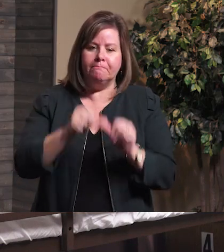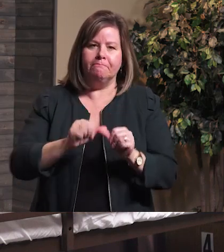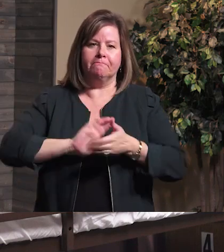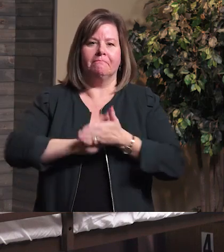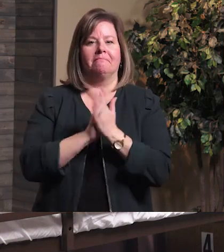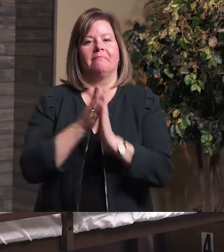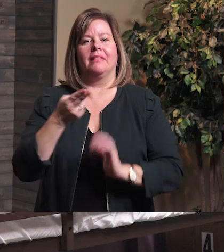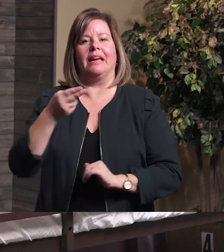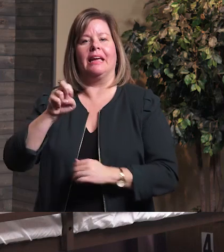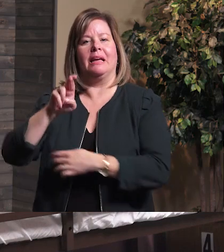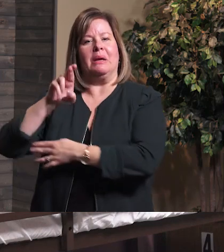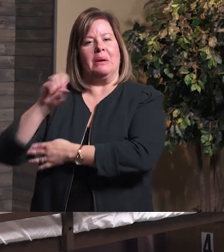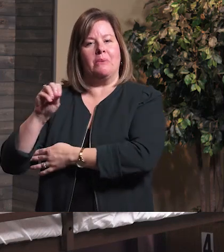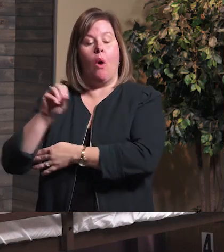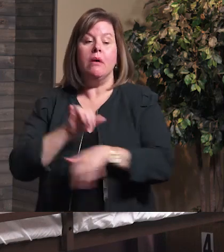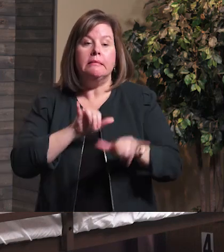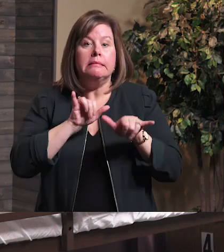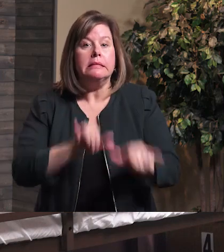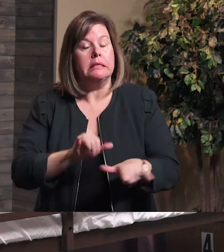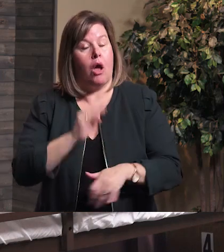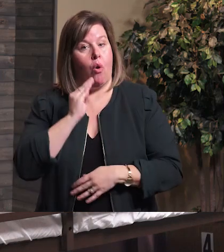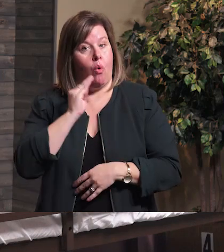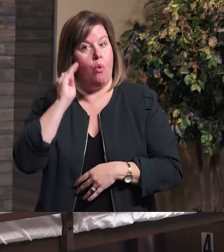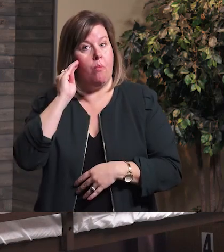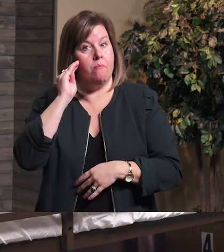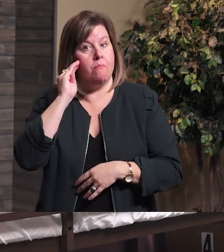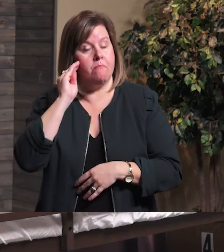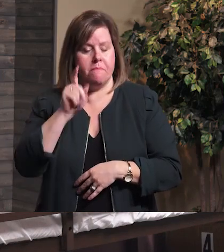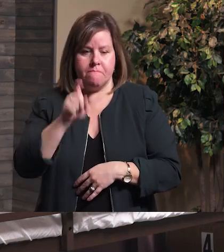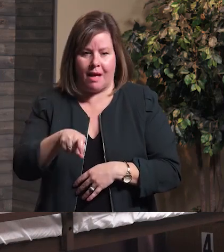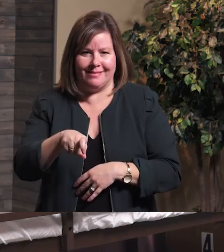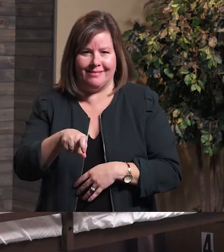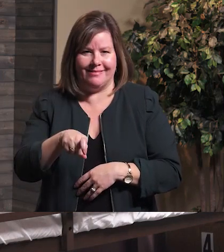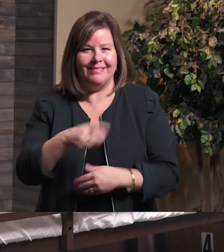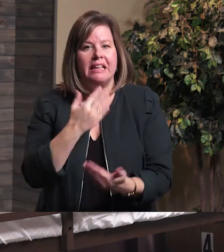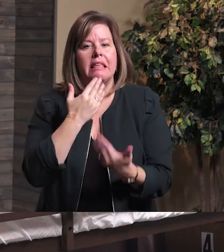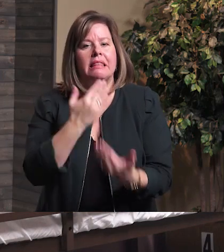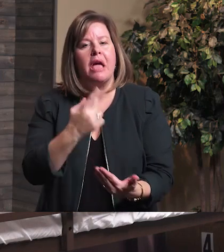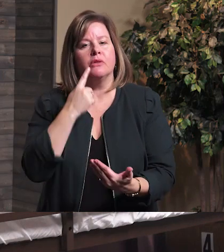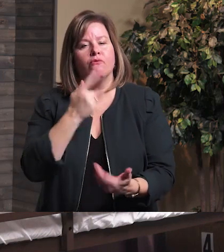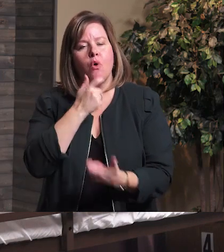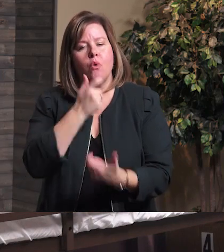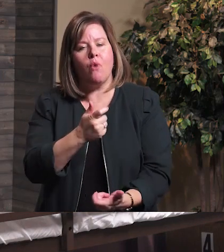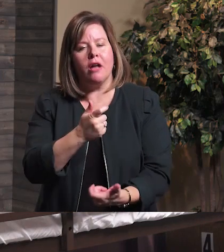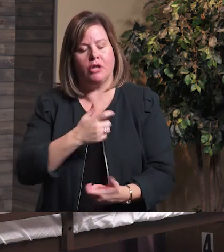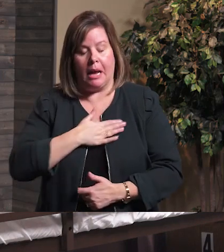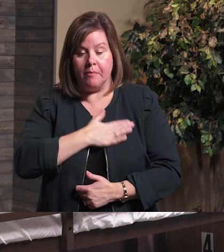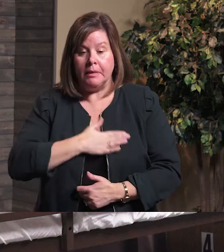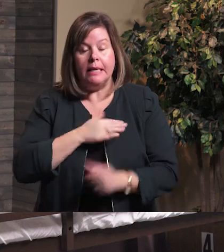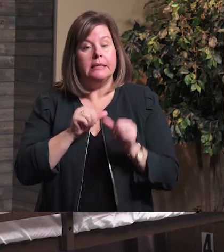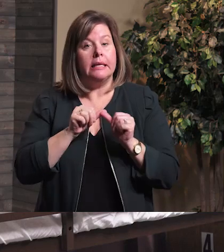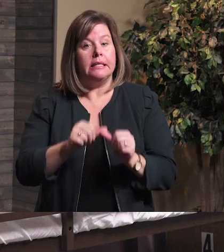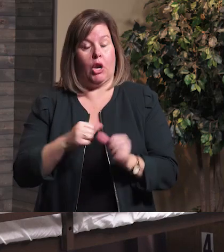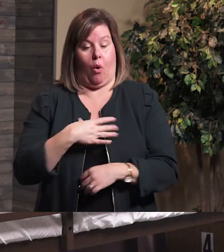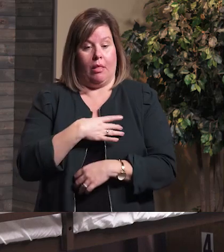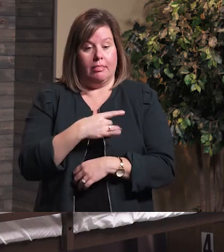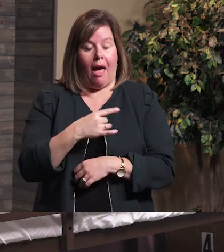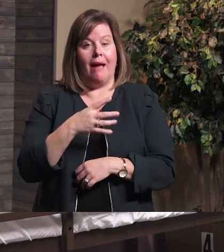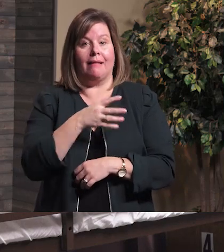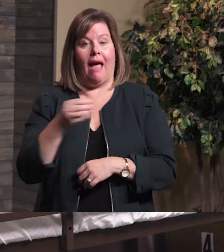heroic, stay at home. That's what we need to do right now in order to slow this. Thanks a lot for watching today. Please continue to